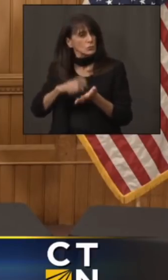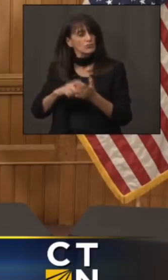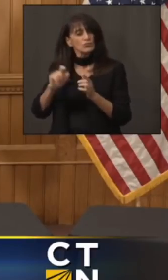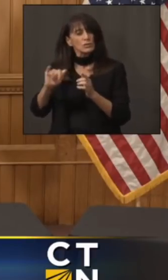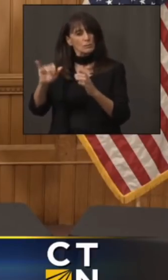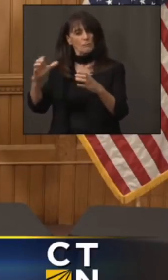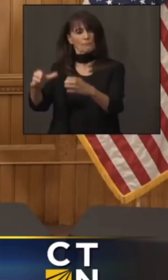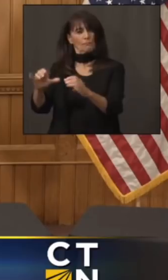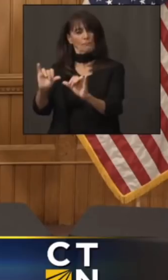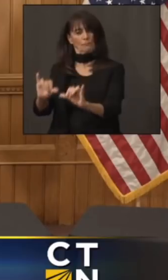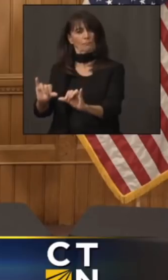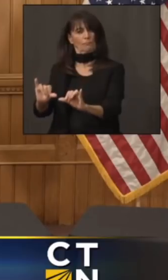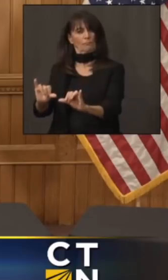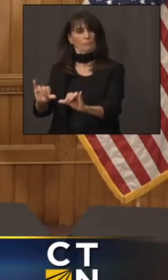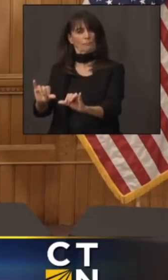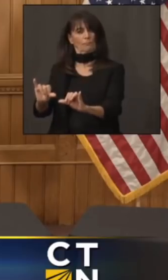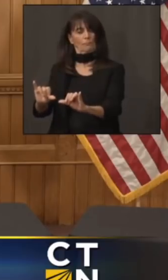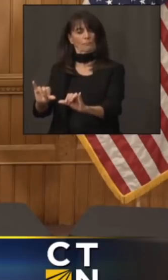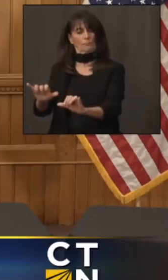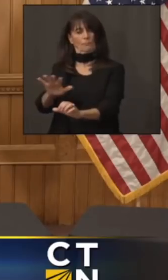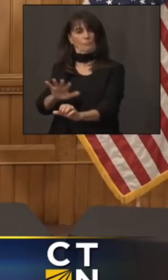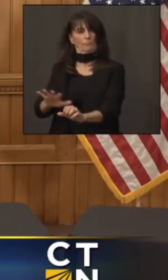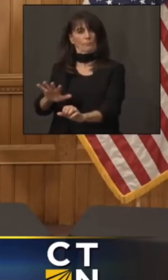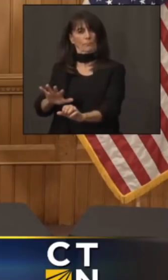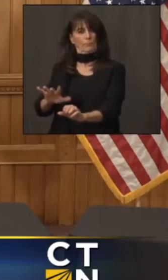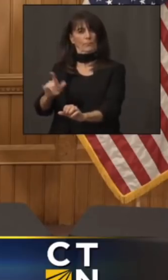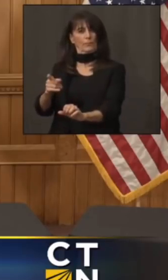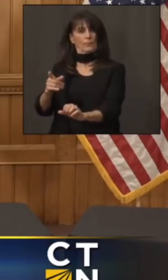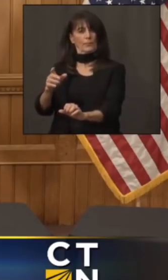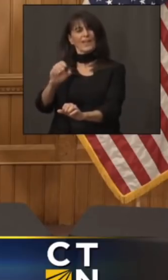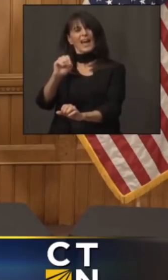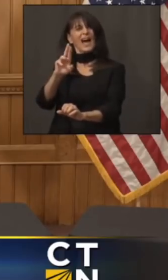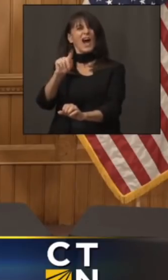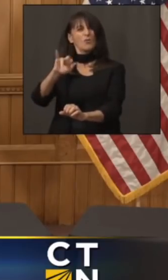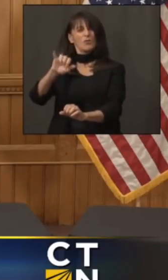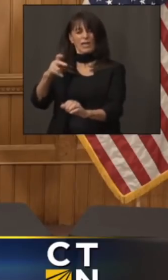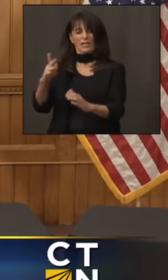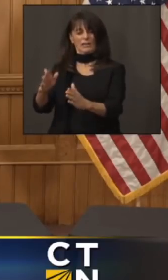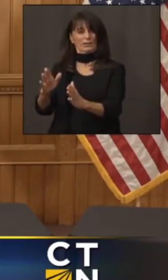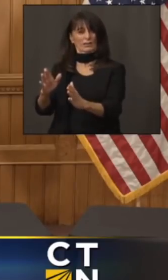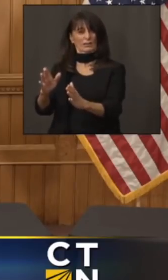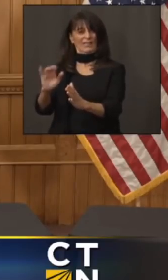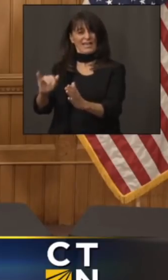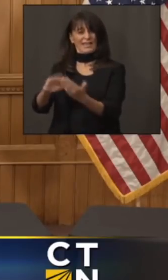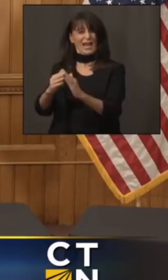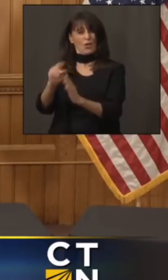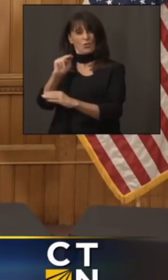much this one outbreak, if you want to call it, is limited to Norwich?